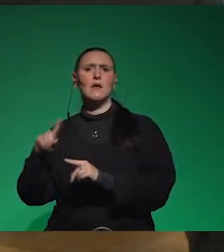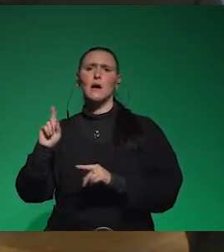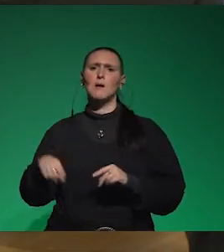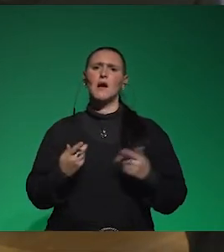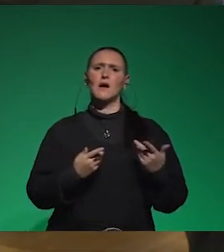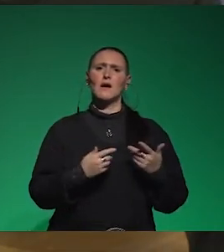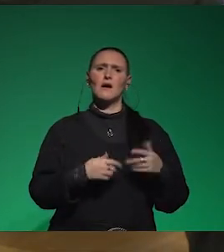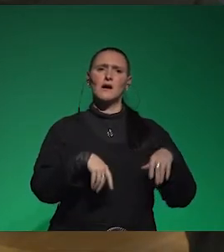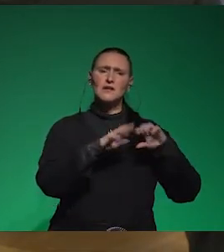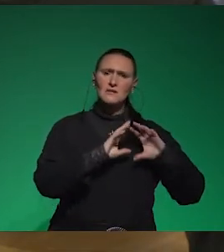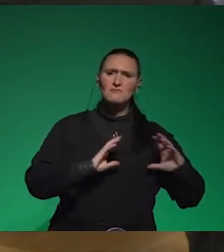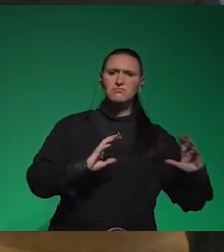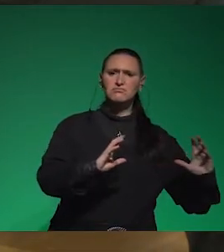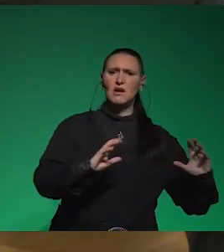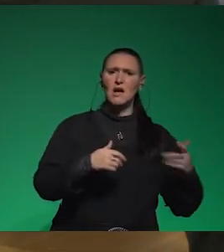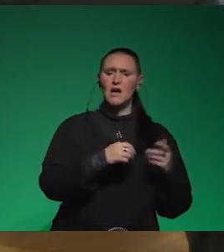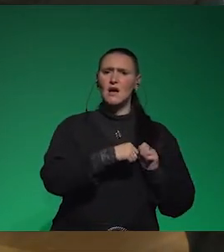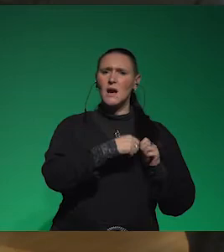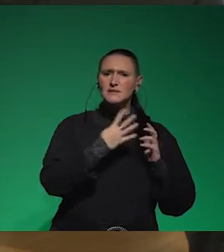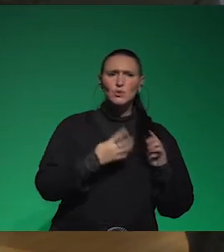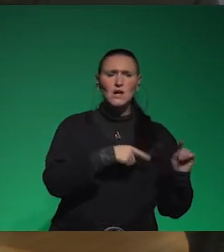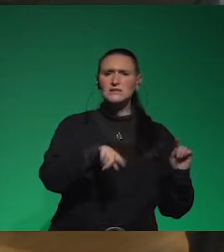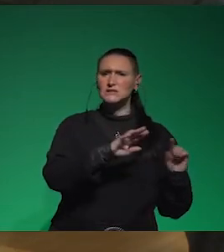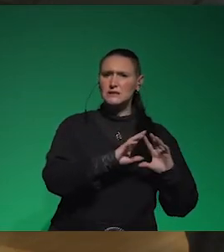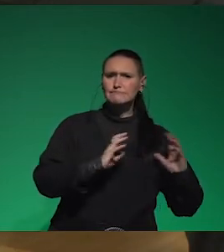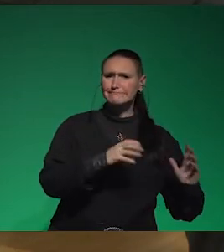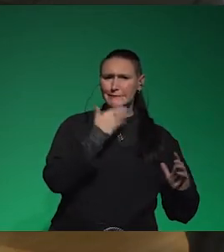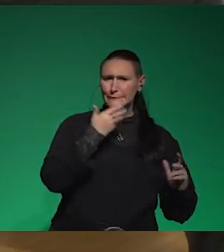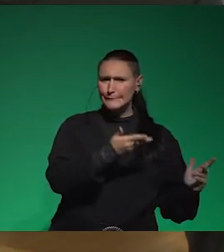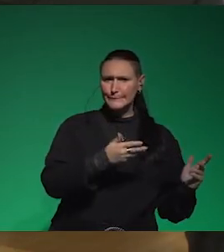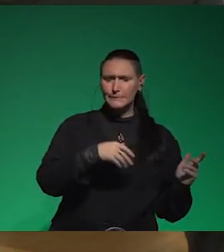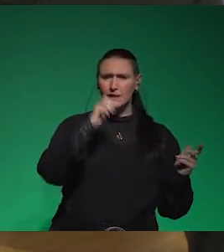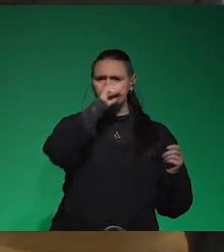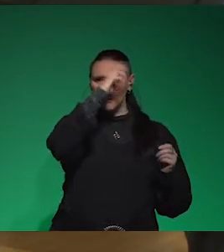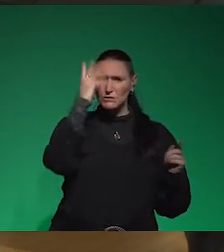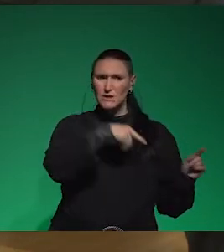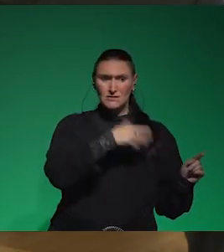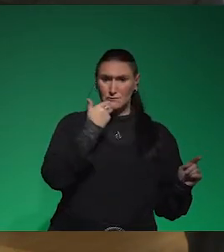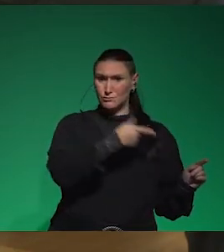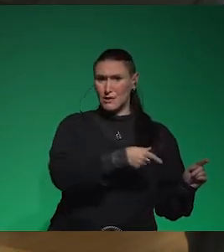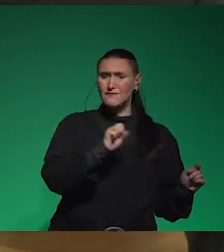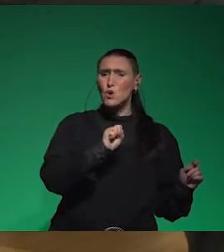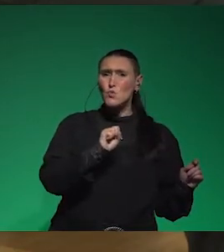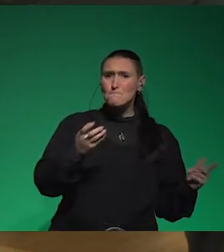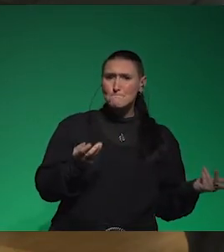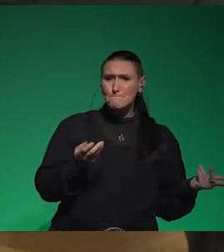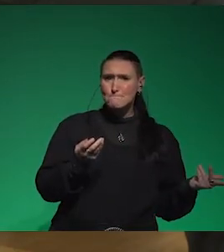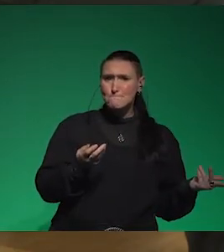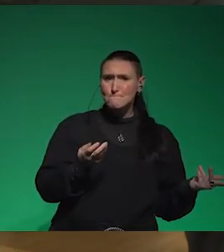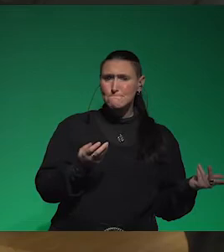frame, but we know the evolution takes a way longer to measure. Like, new species can be generated also because,